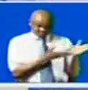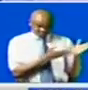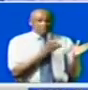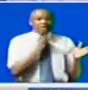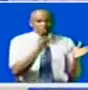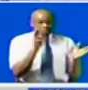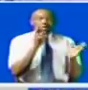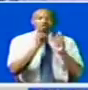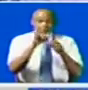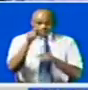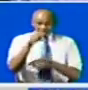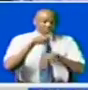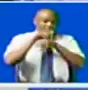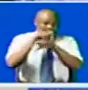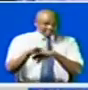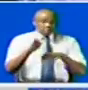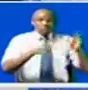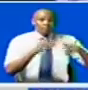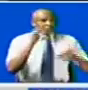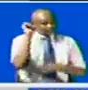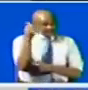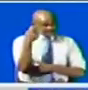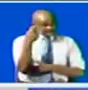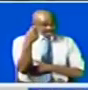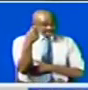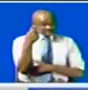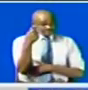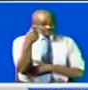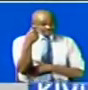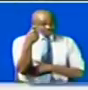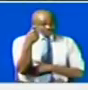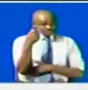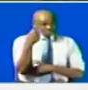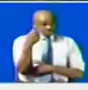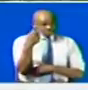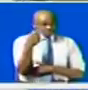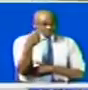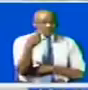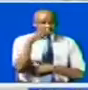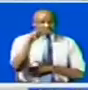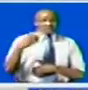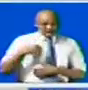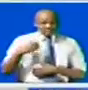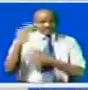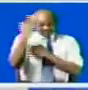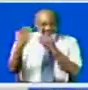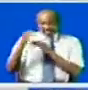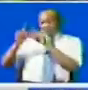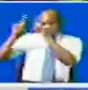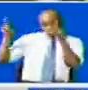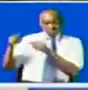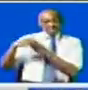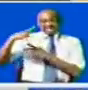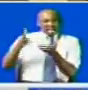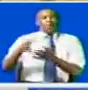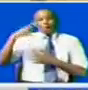from here will be transmitted to the Bomas of Kenya. And they have a screen here, but it has gone